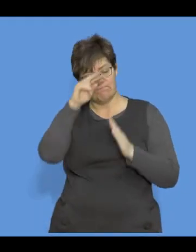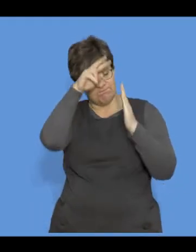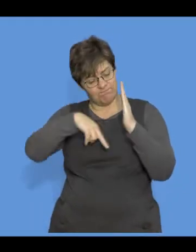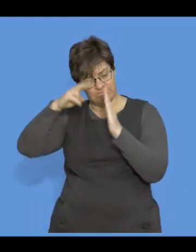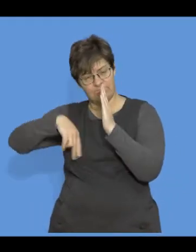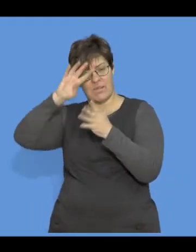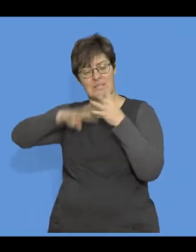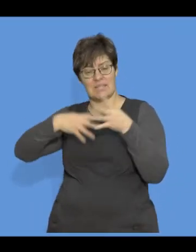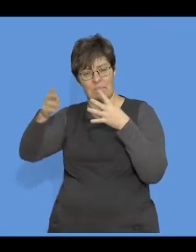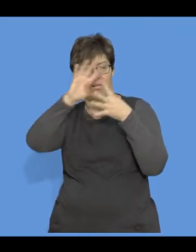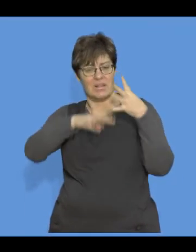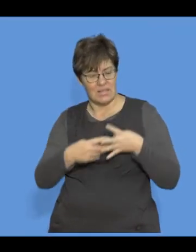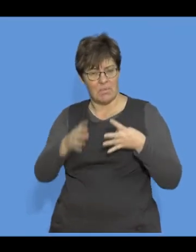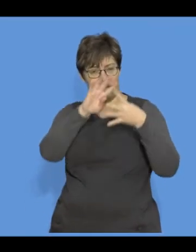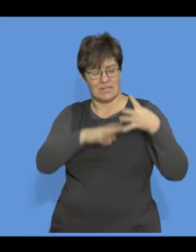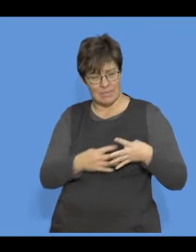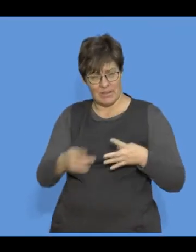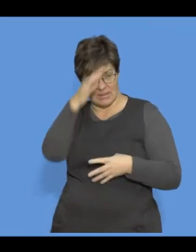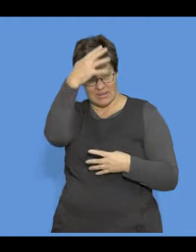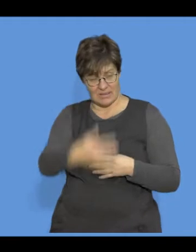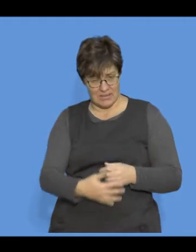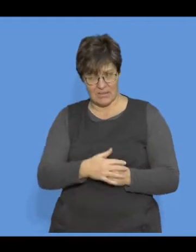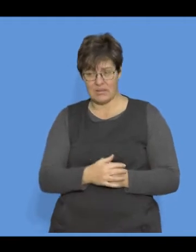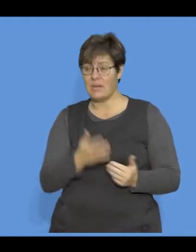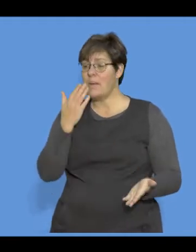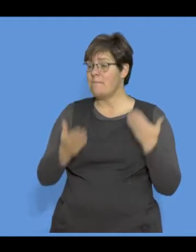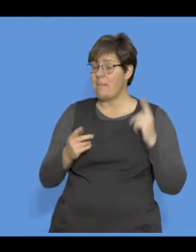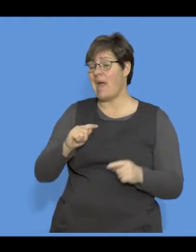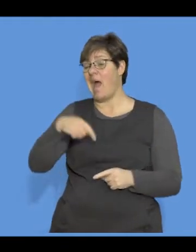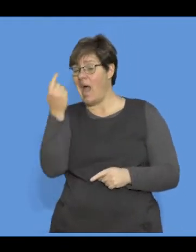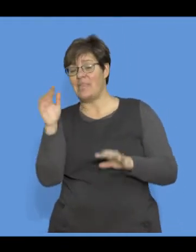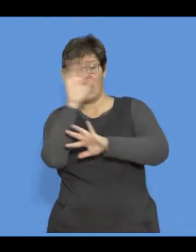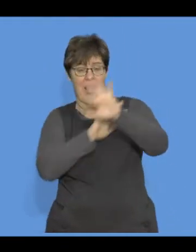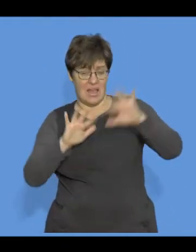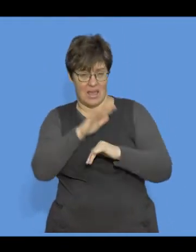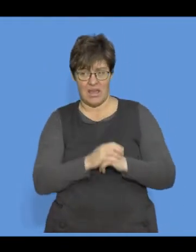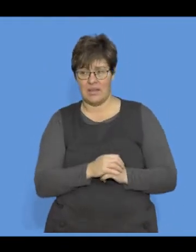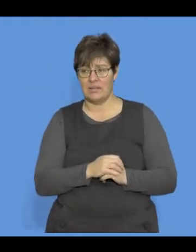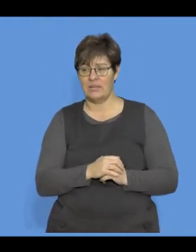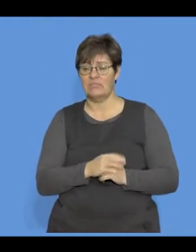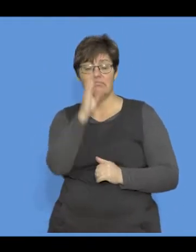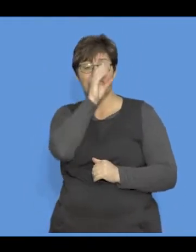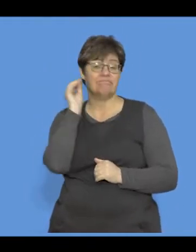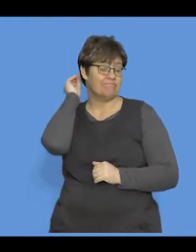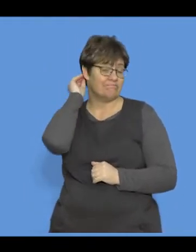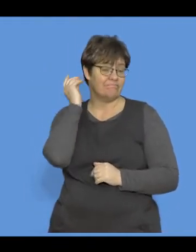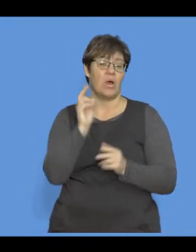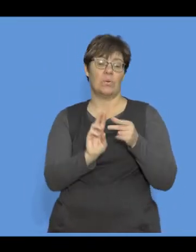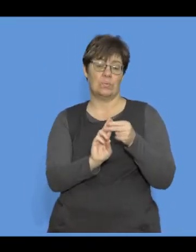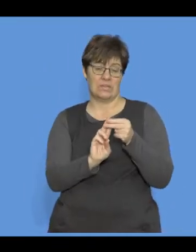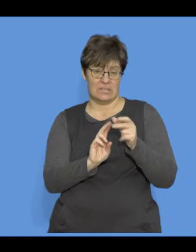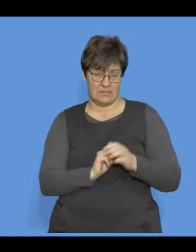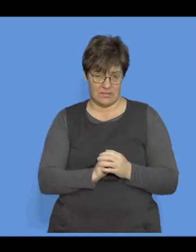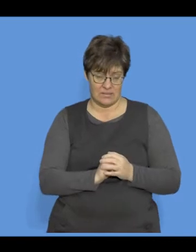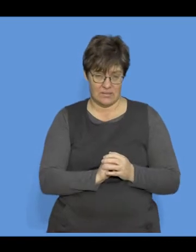tables, please also note that perhaps in a different color, you're going to take note of the units. So we're going to